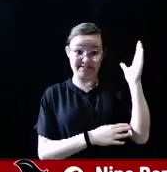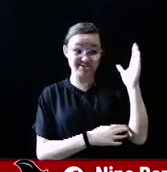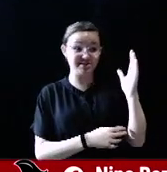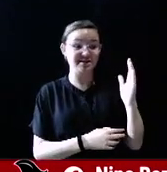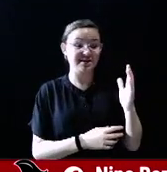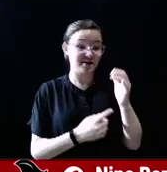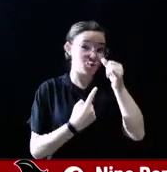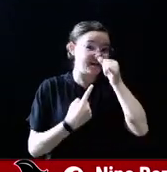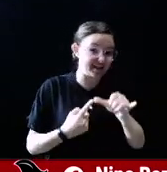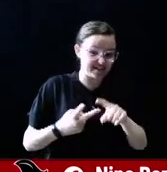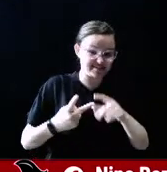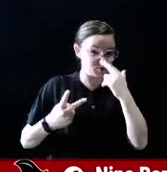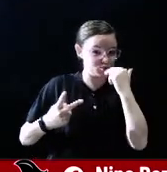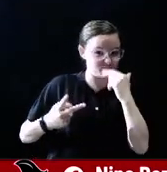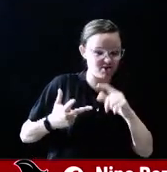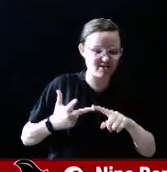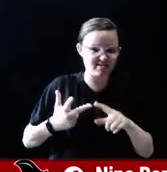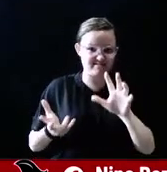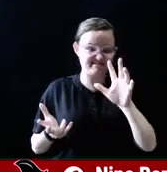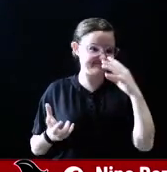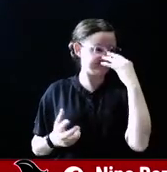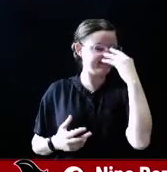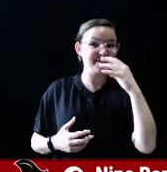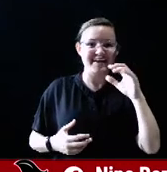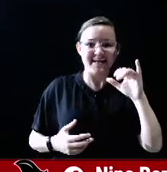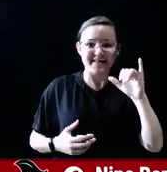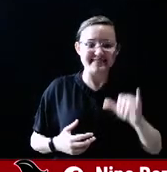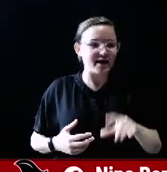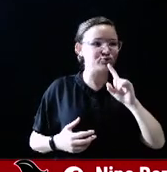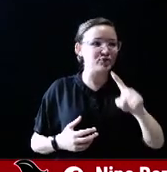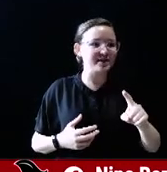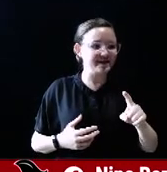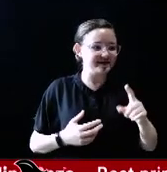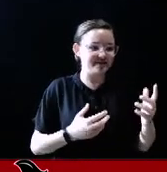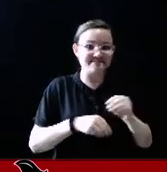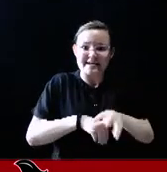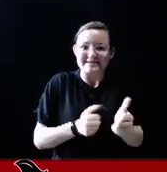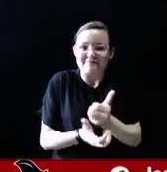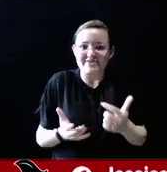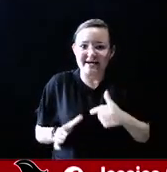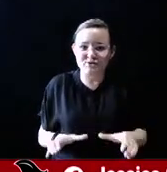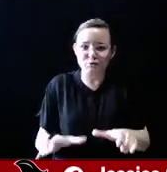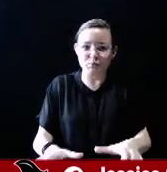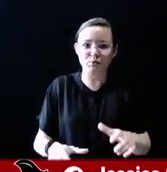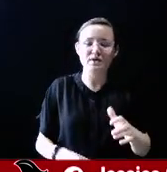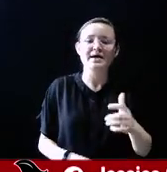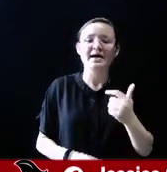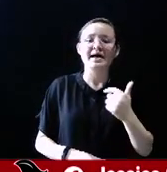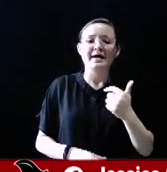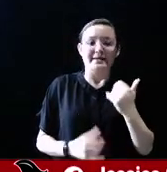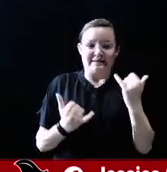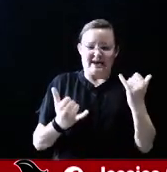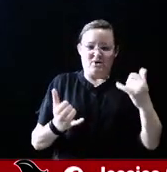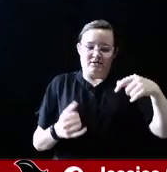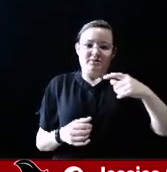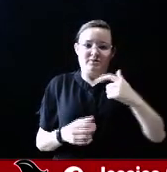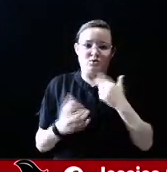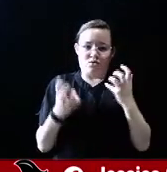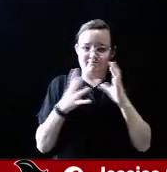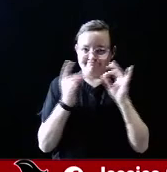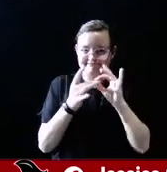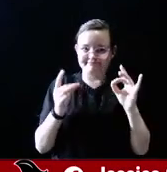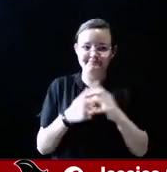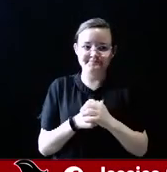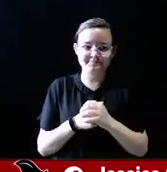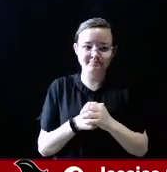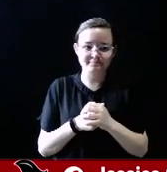ridiculousness, humor, and absurdity are the lights that shine through almost everything I do. I will leave you with a point on this note.